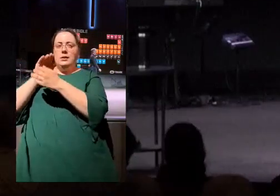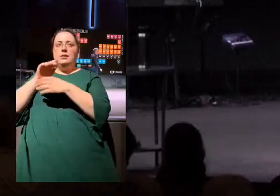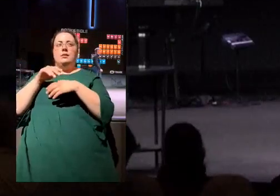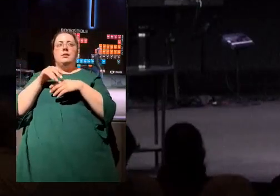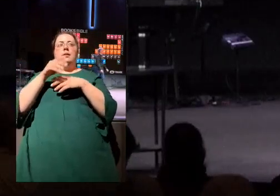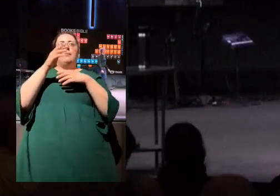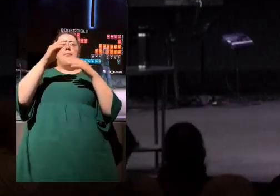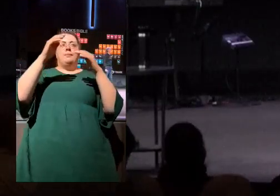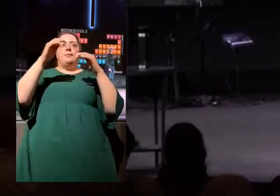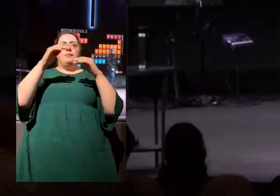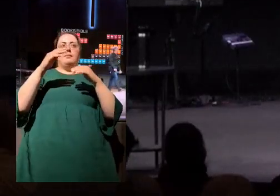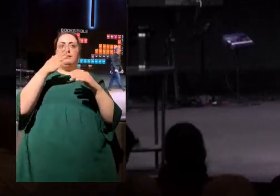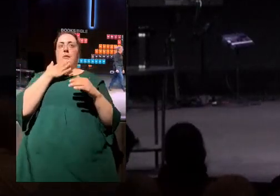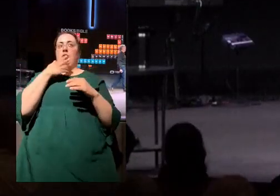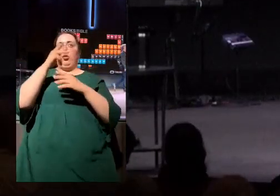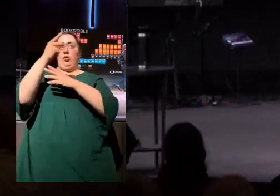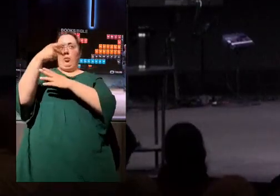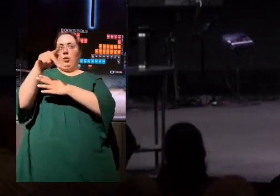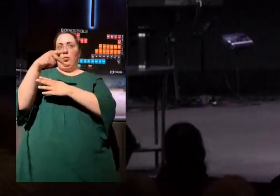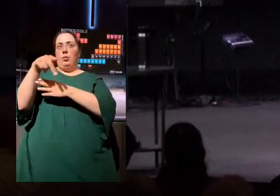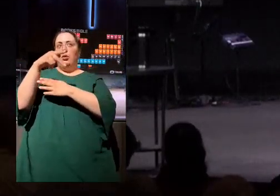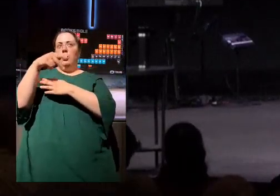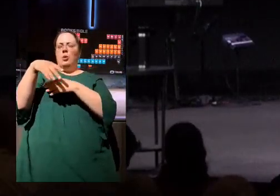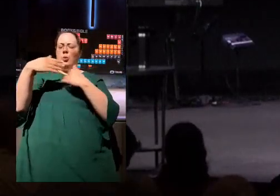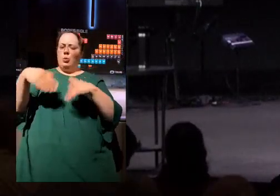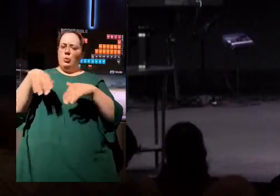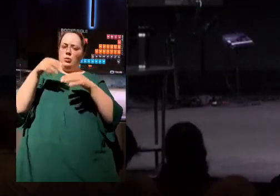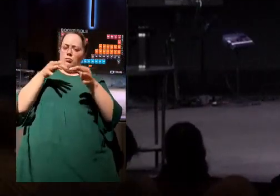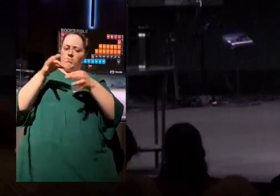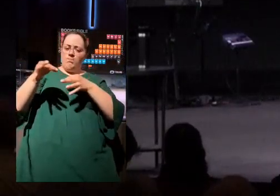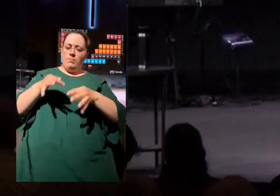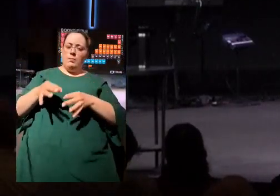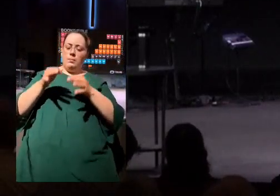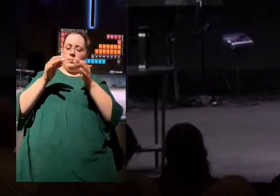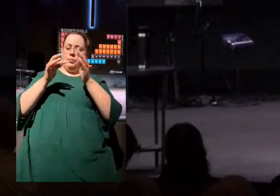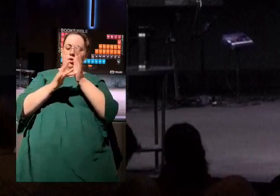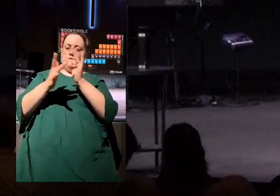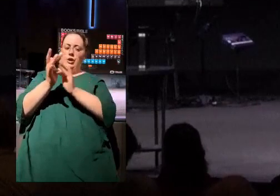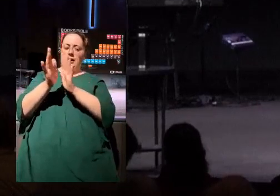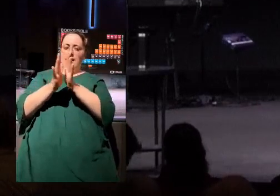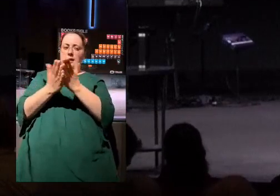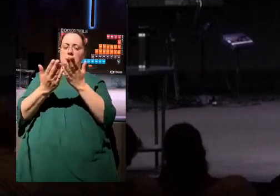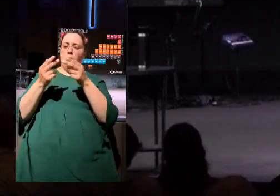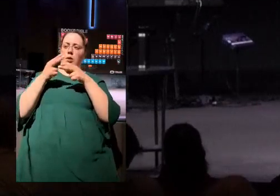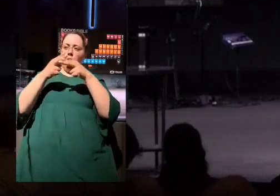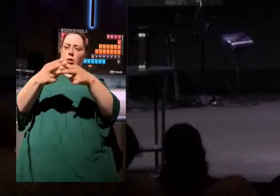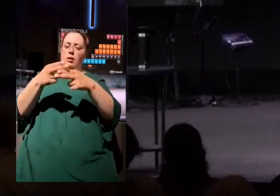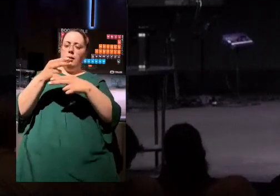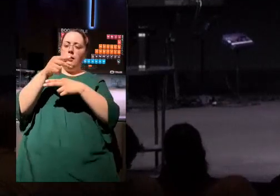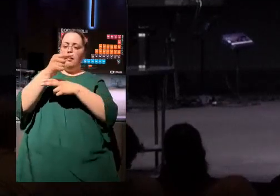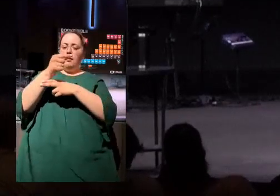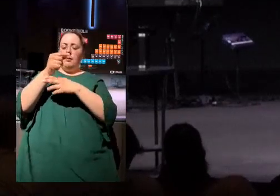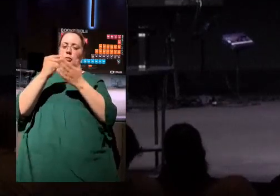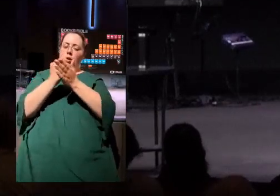unique literature. It's about Jesus. We call them gospels, which means good news. The good news